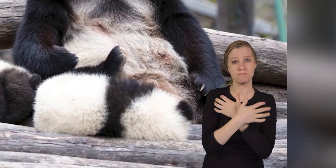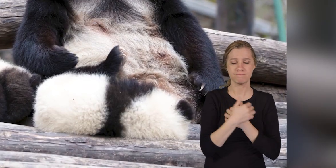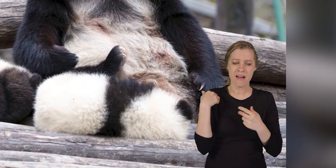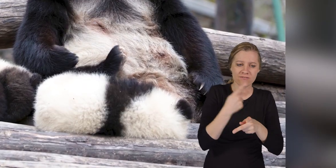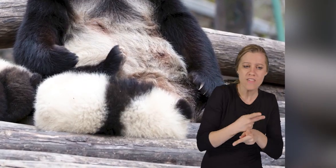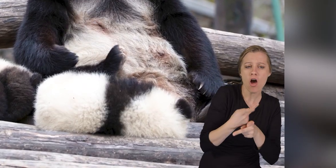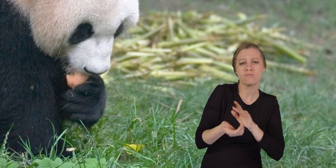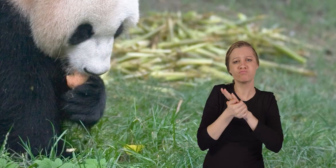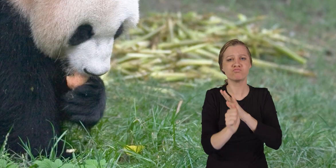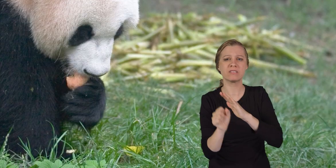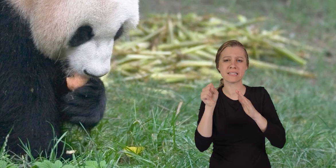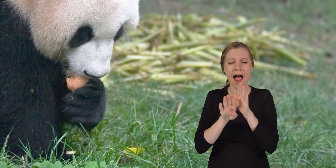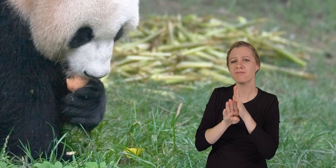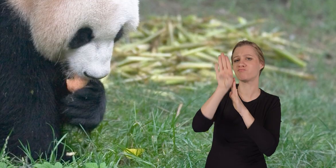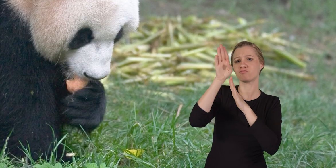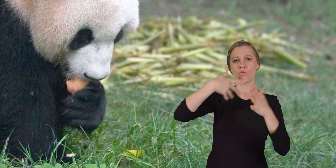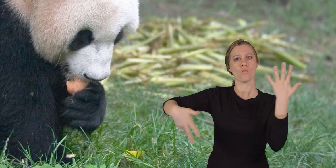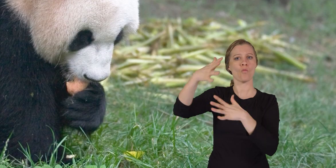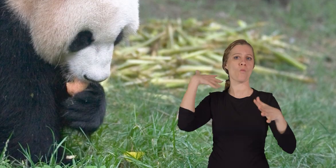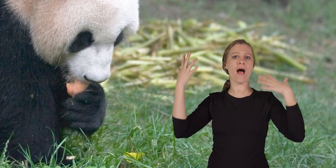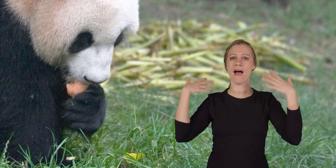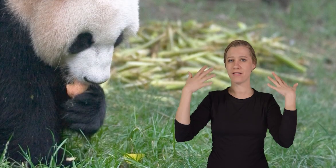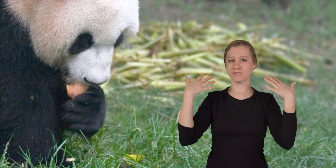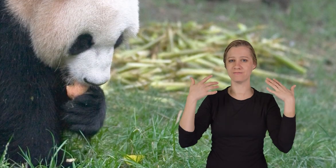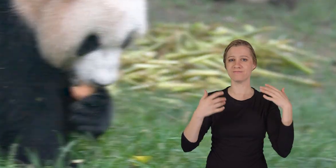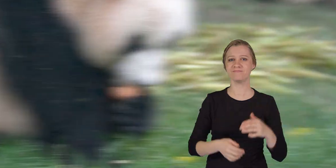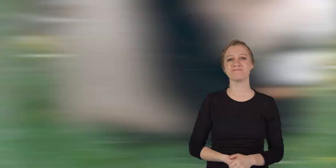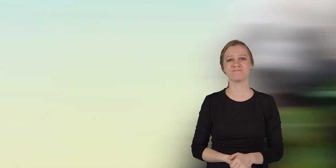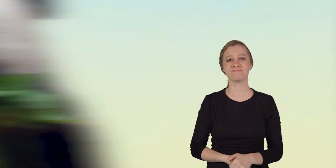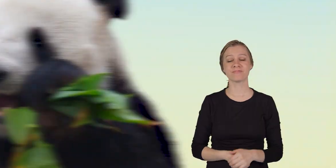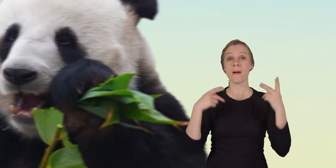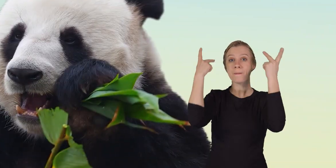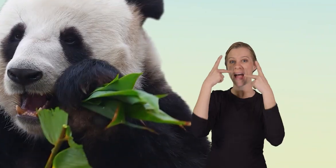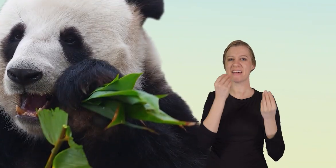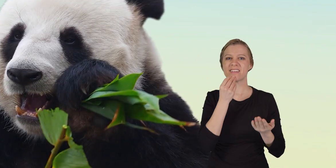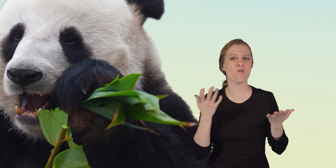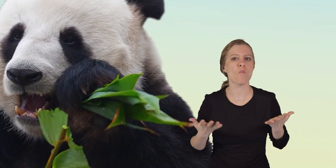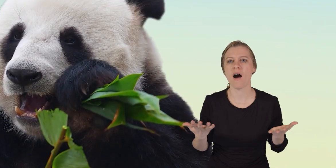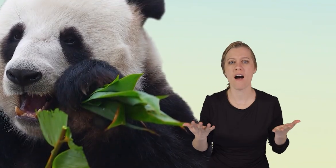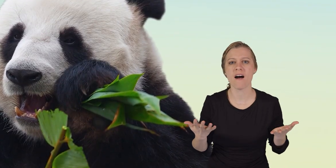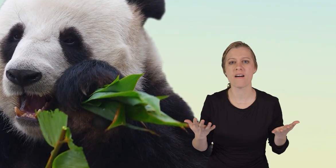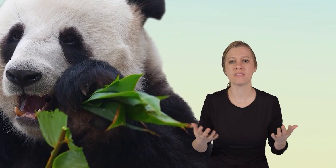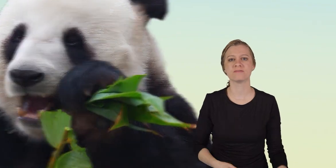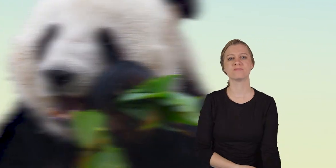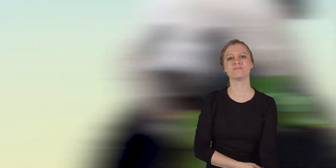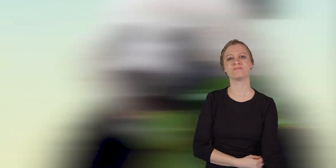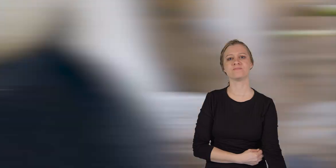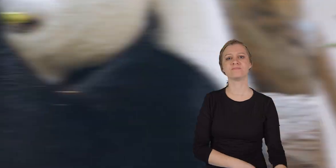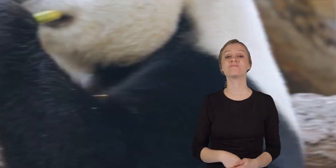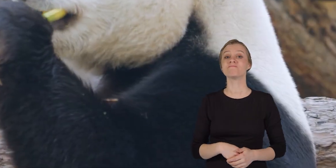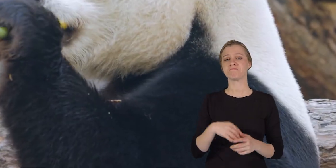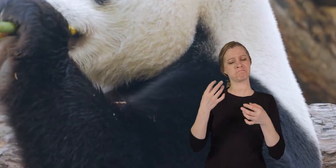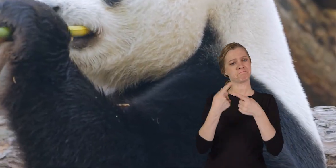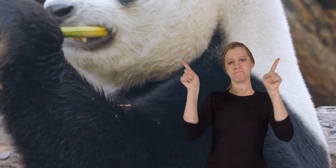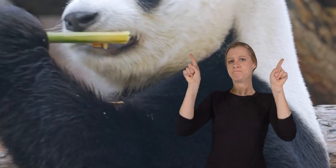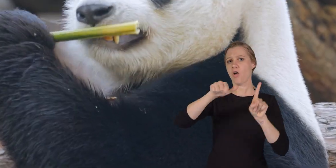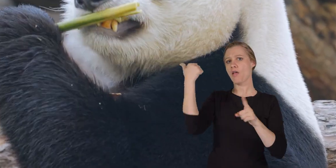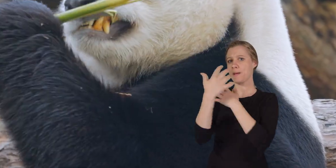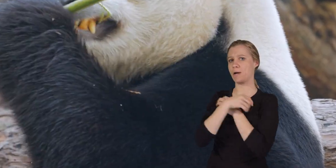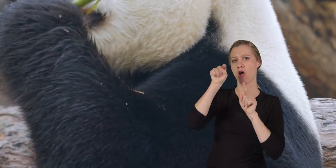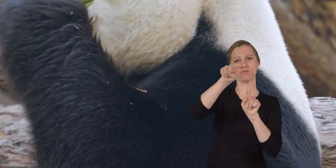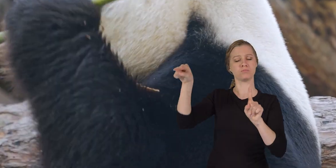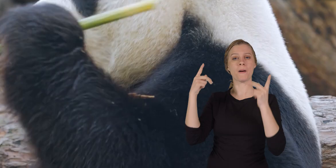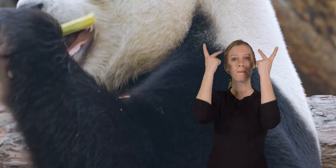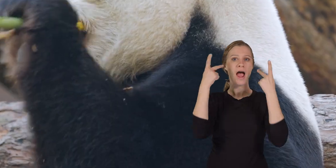care and skills it needs to survive in the wild. What do pandas eat? Unlike most